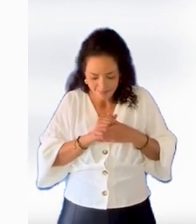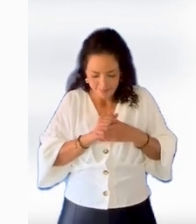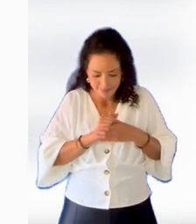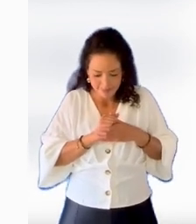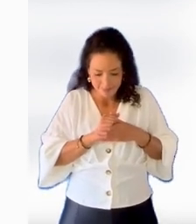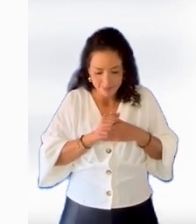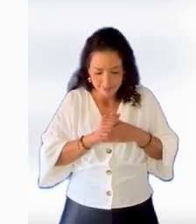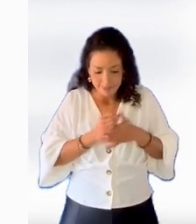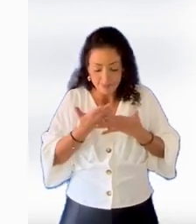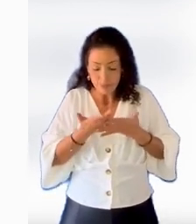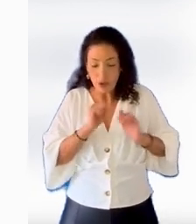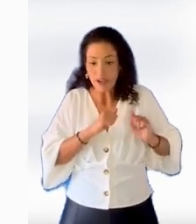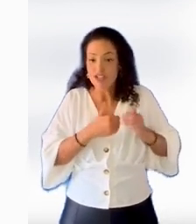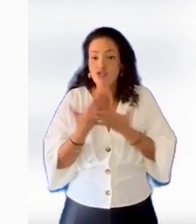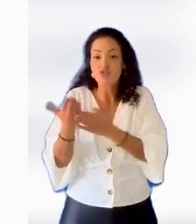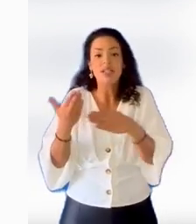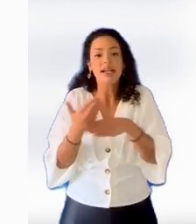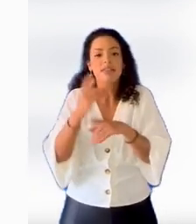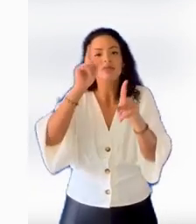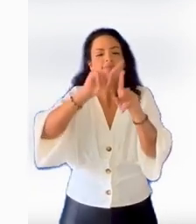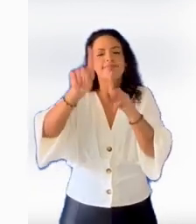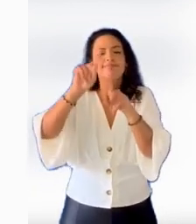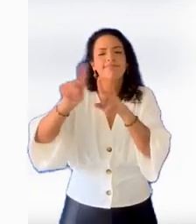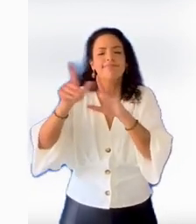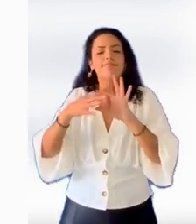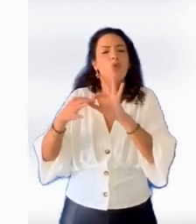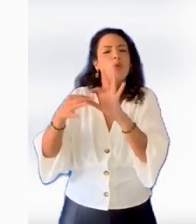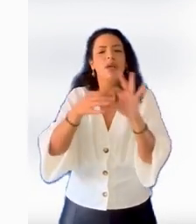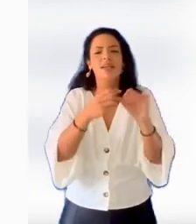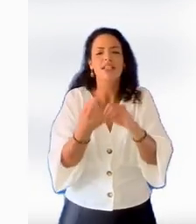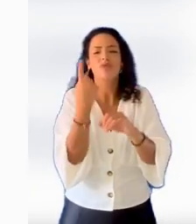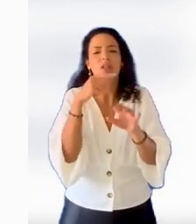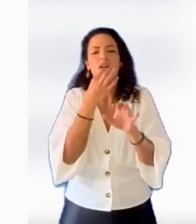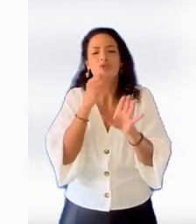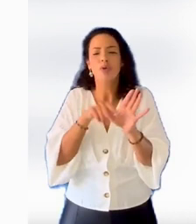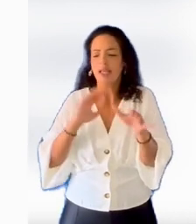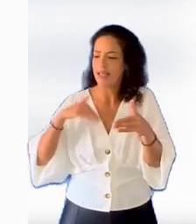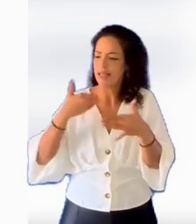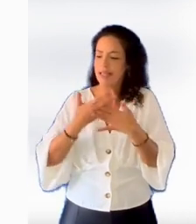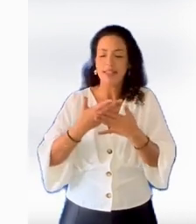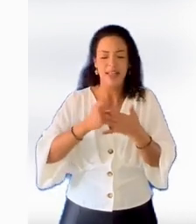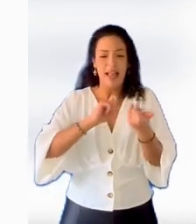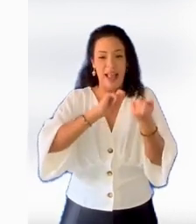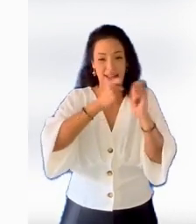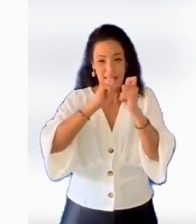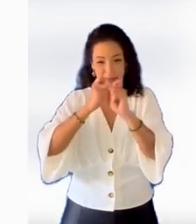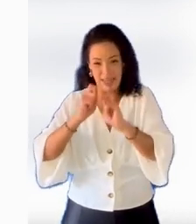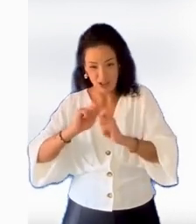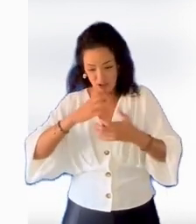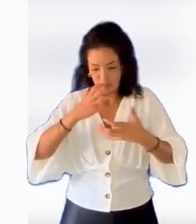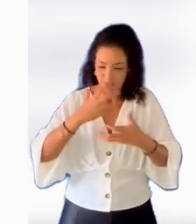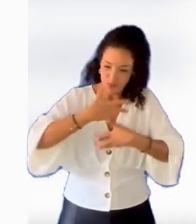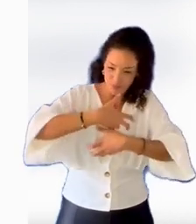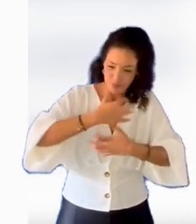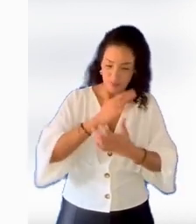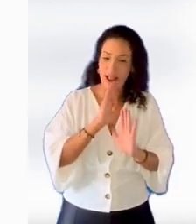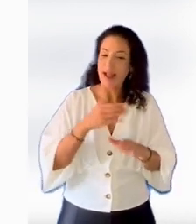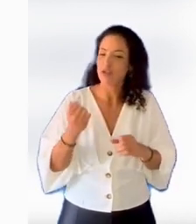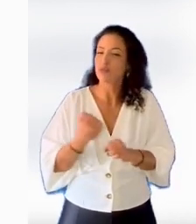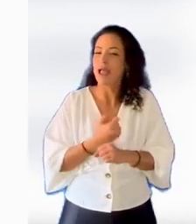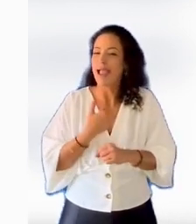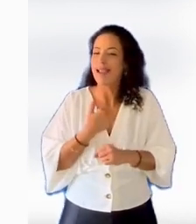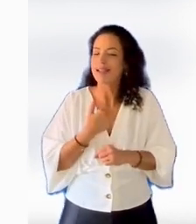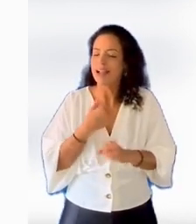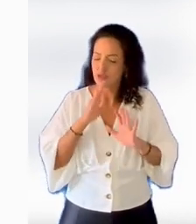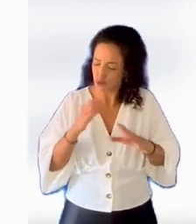I have gone on to introduce this activity to various organisations over the past few years, adaptations have had to be made. Some of the children,